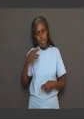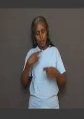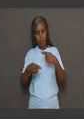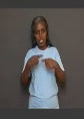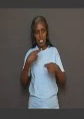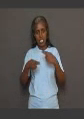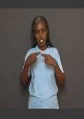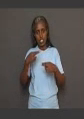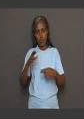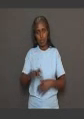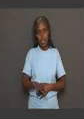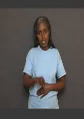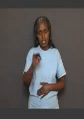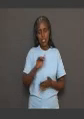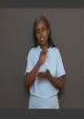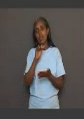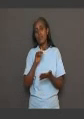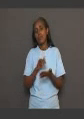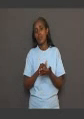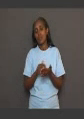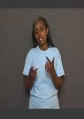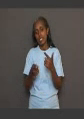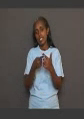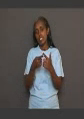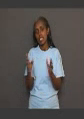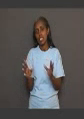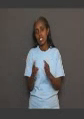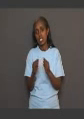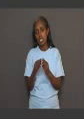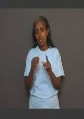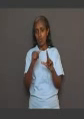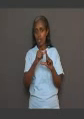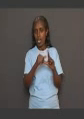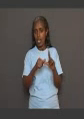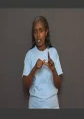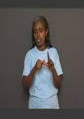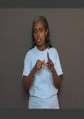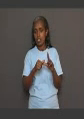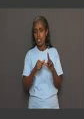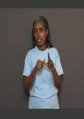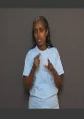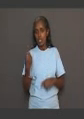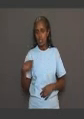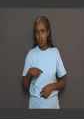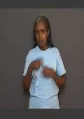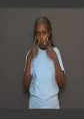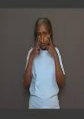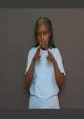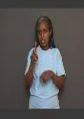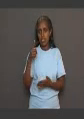relationship exists between the second set of angles as we see here.